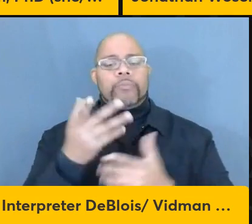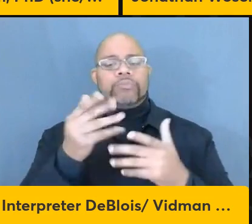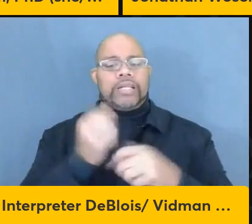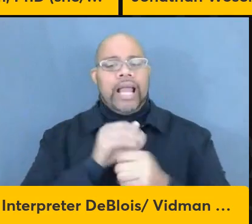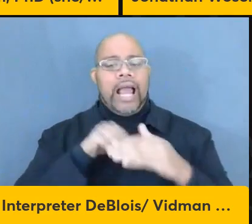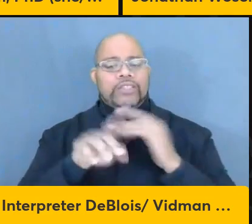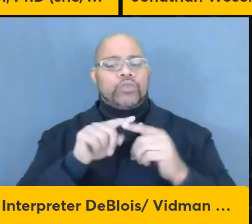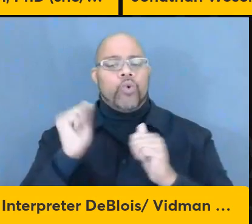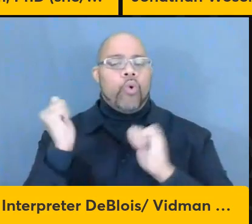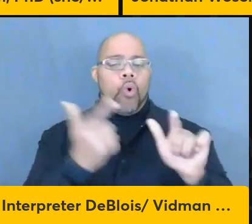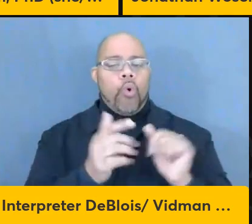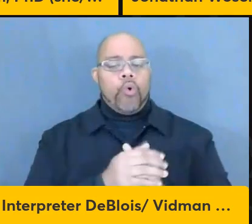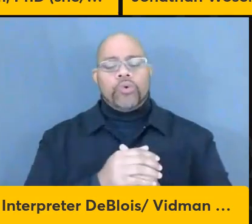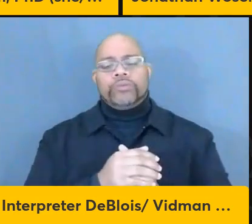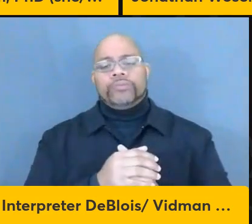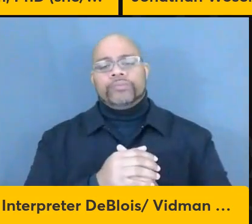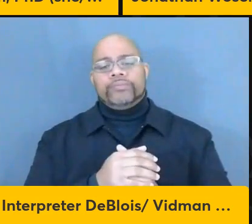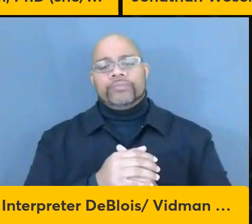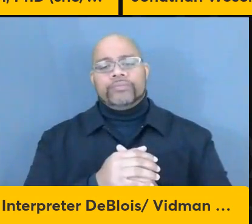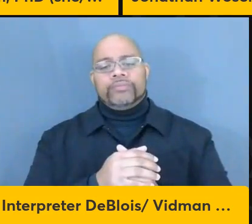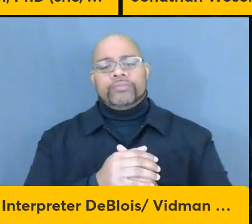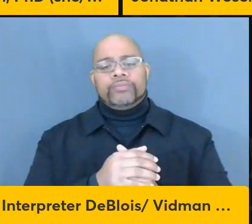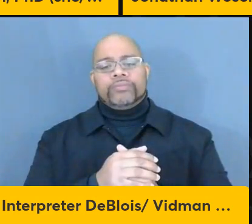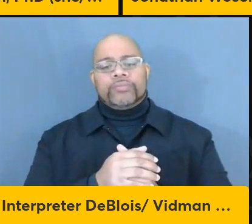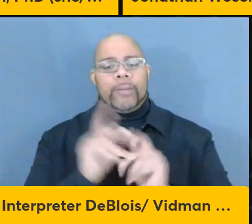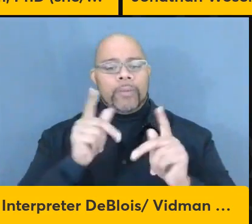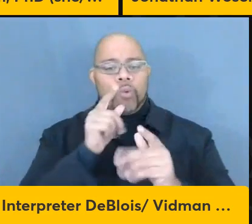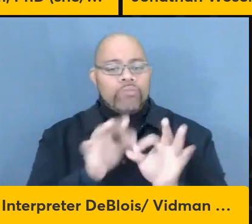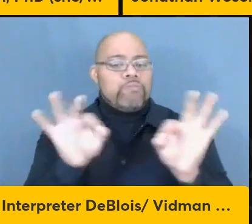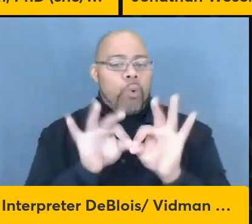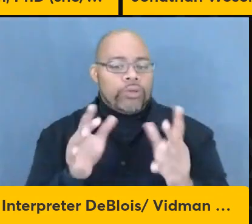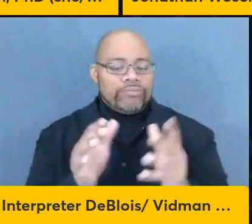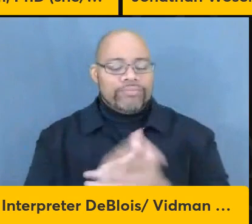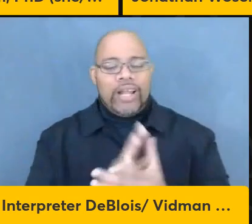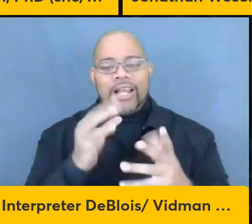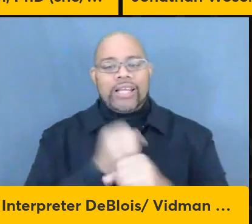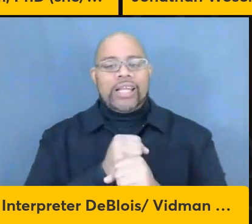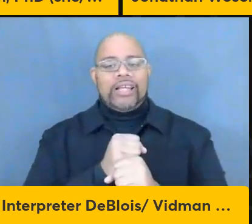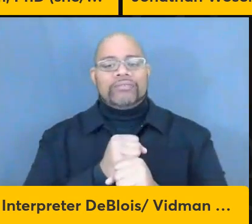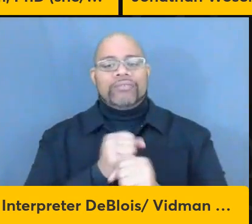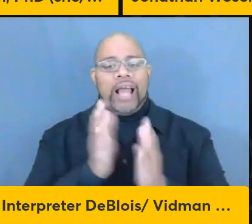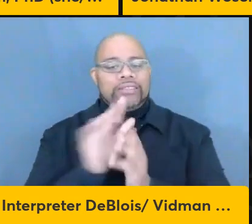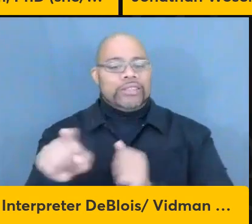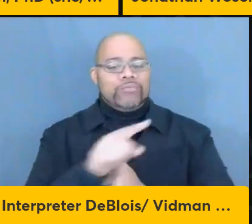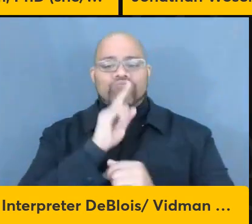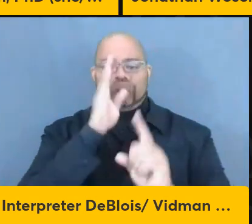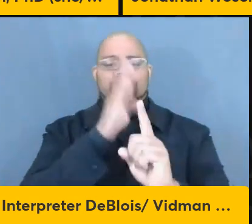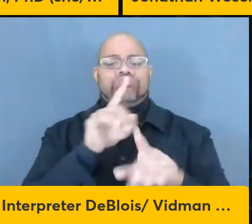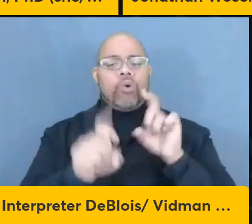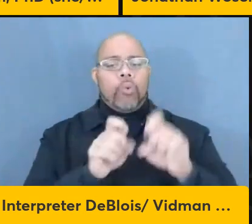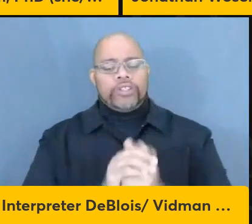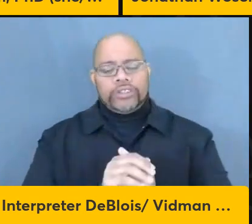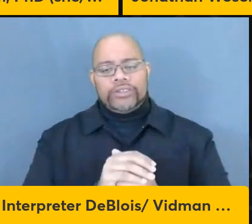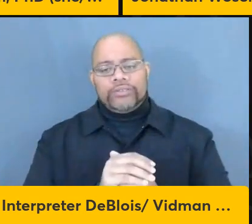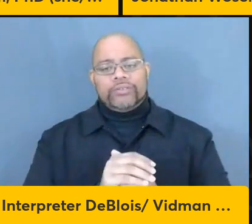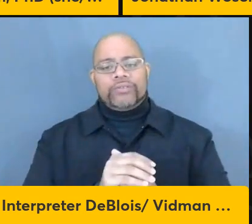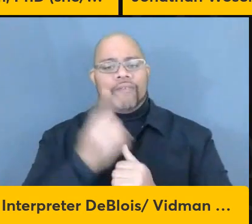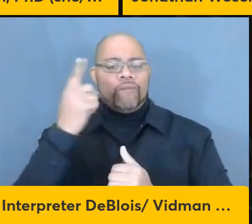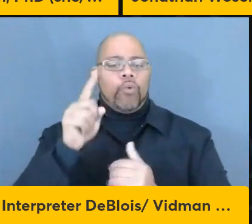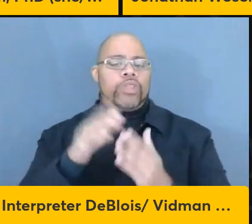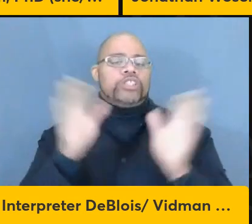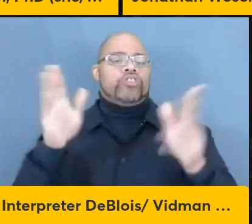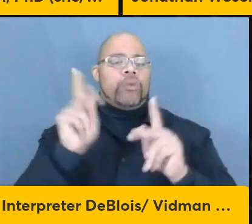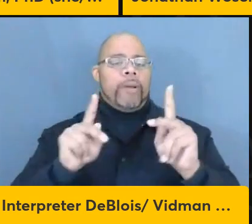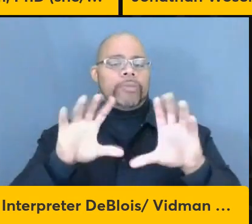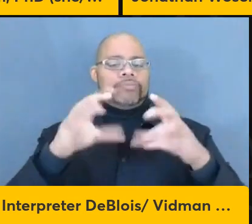access to all these movers and shakers, quote unquote, and you get to just ask them really direct questions on behalf of the general